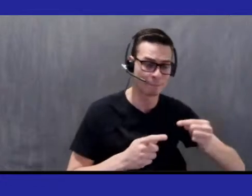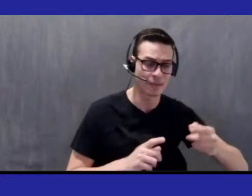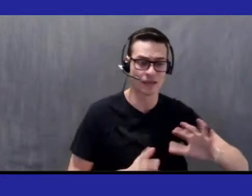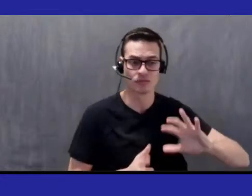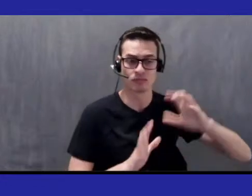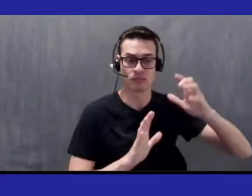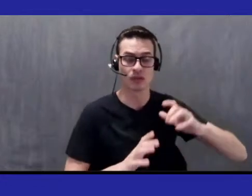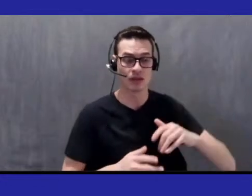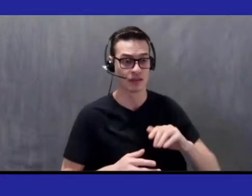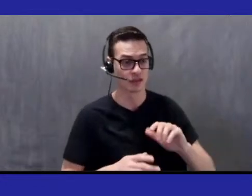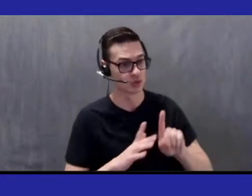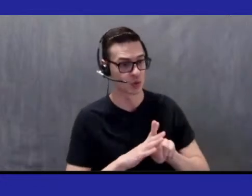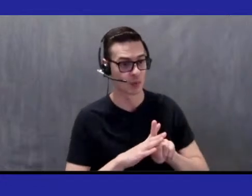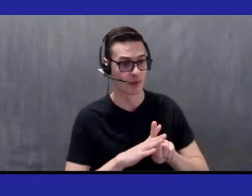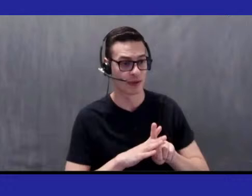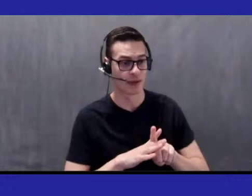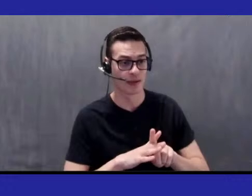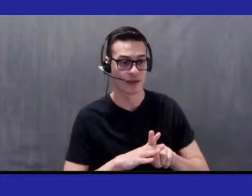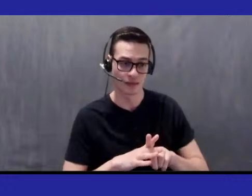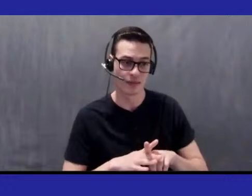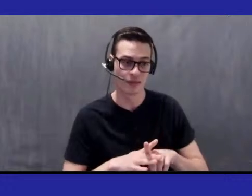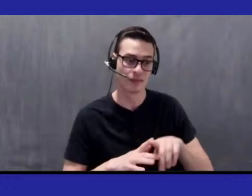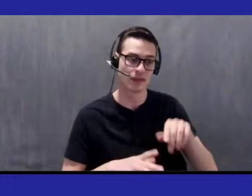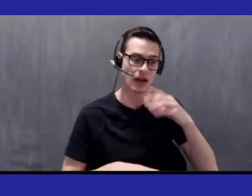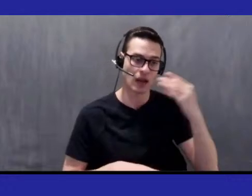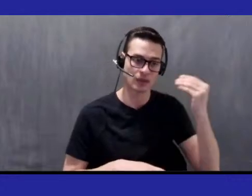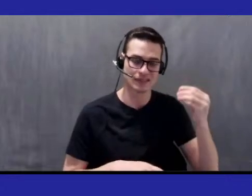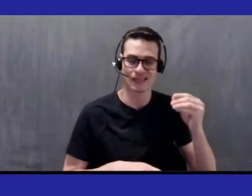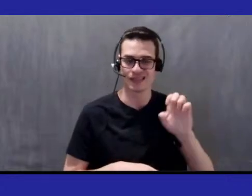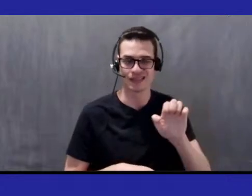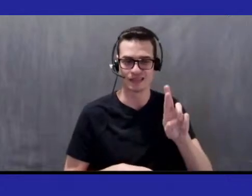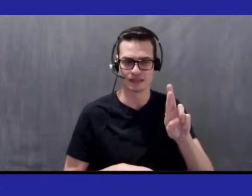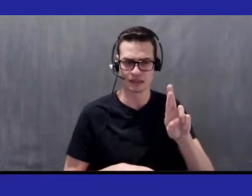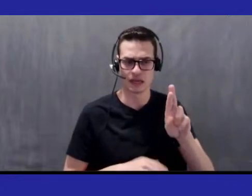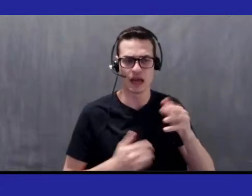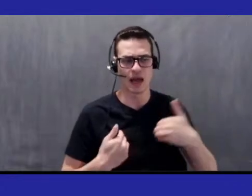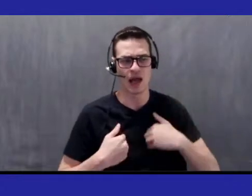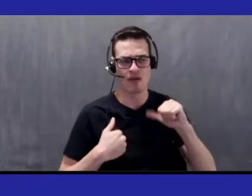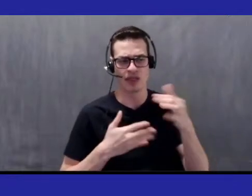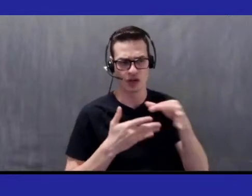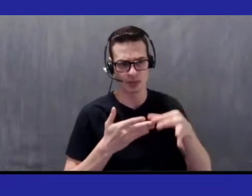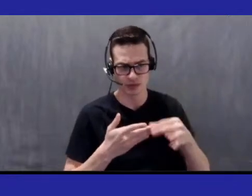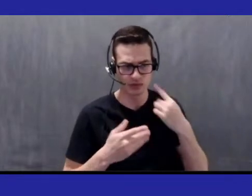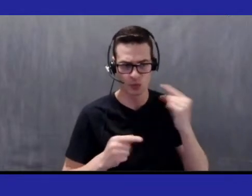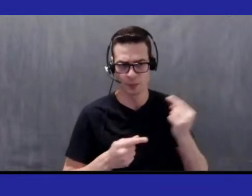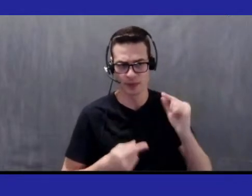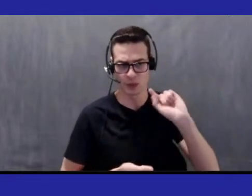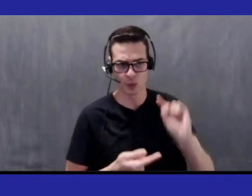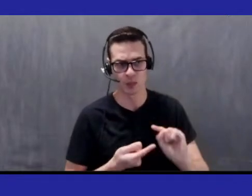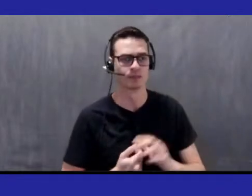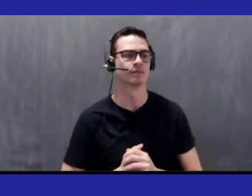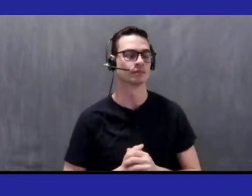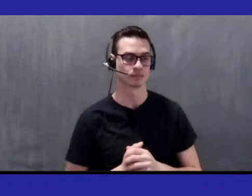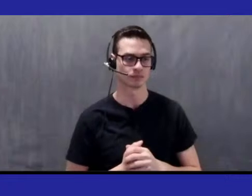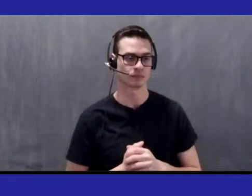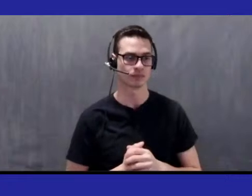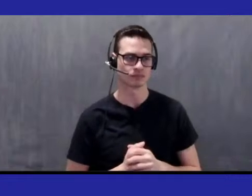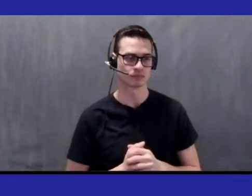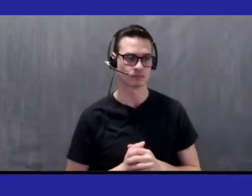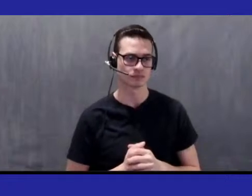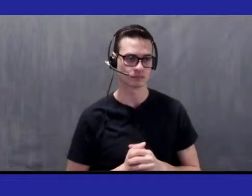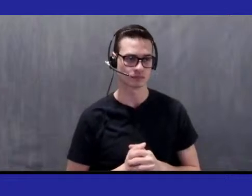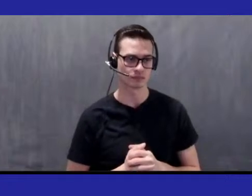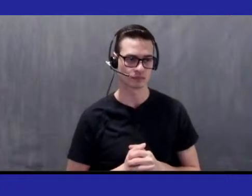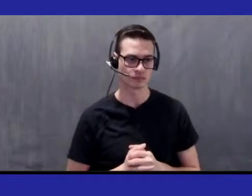emergency department. So the way that we're hoping to do this, you go to the next slide, is